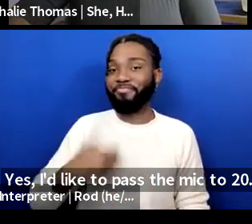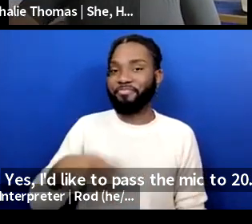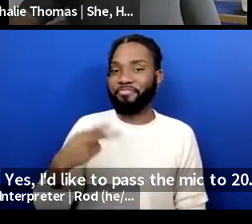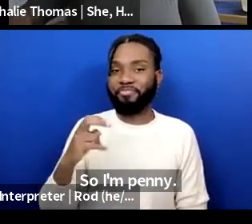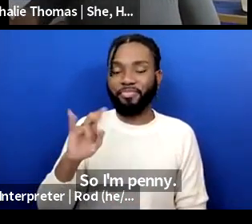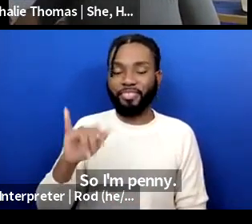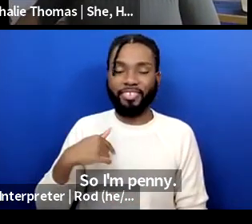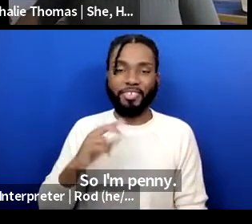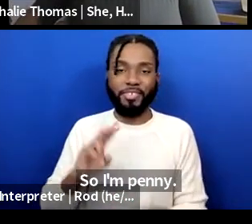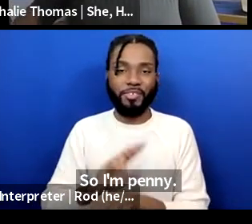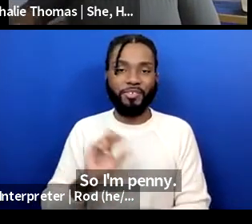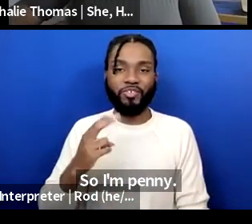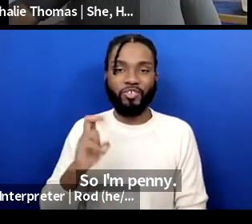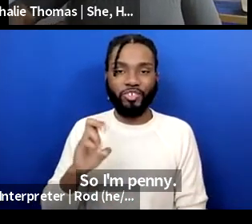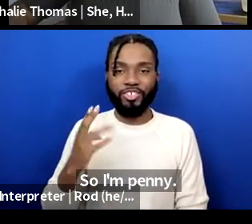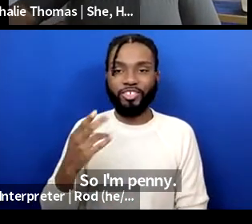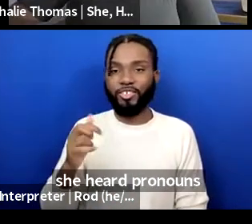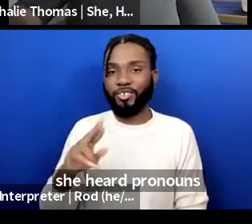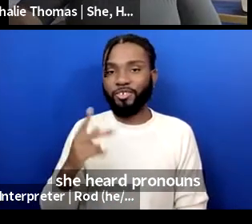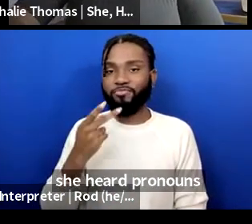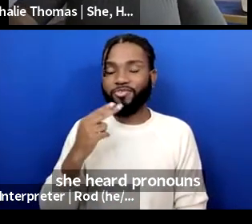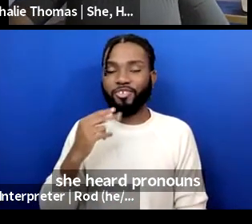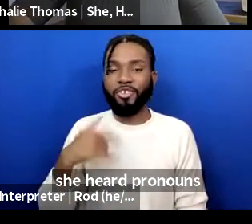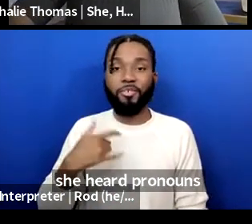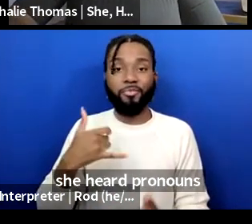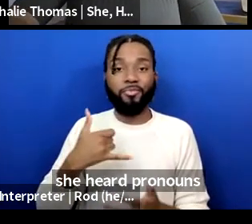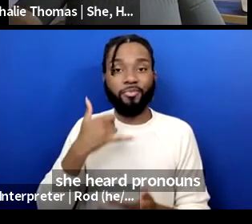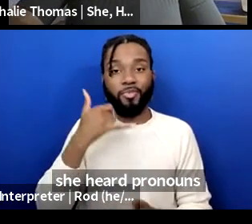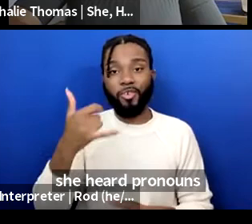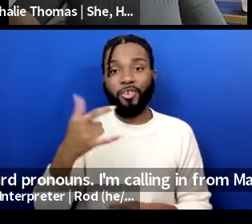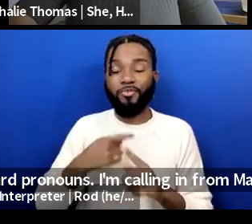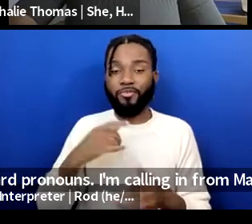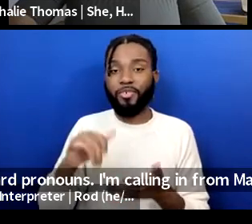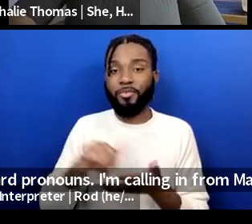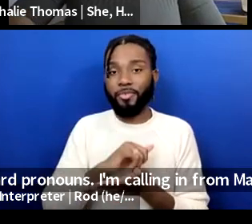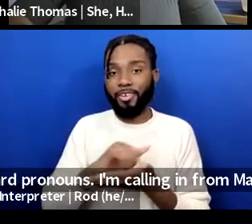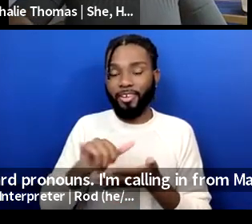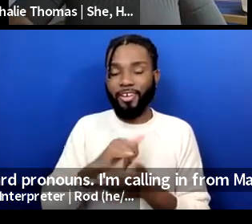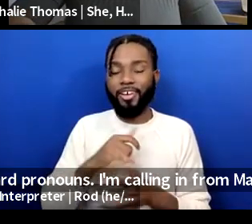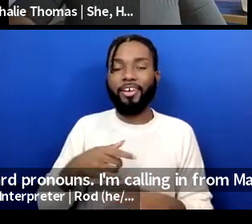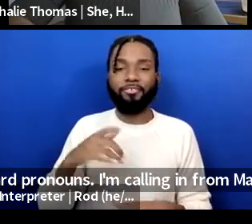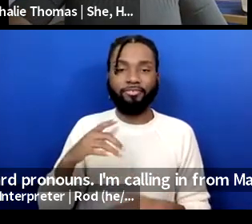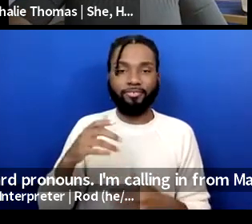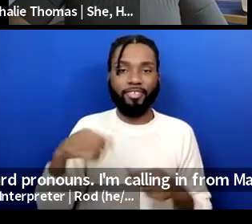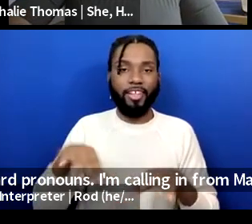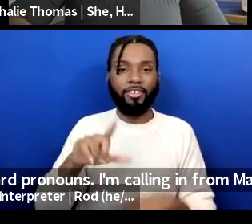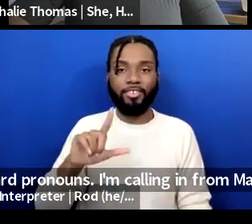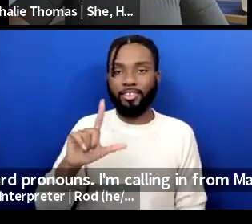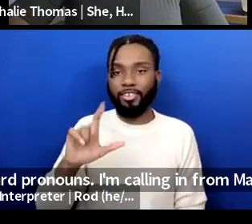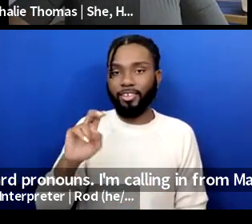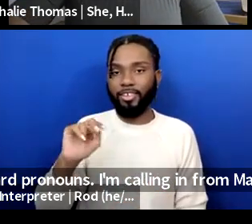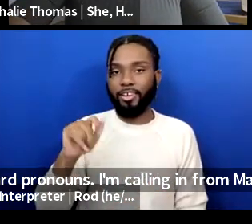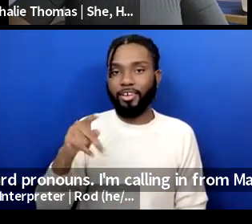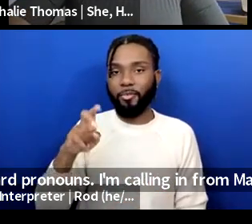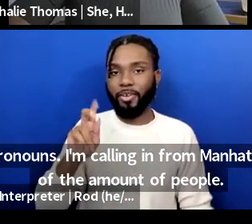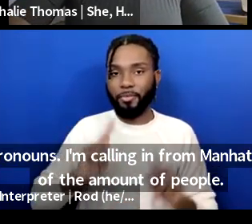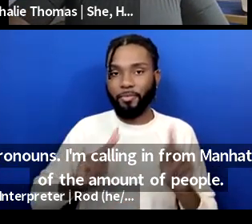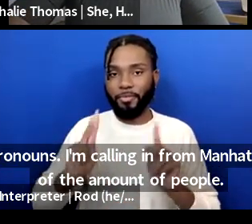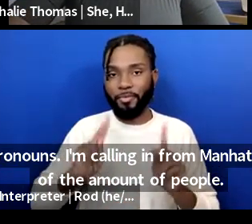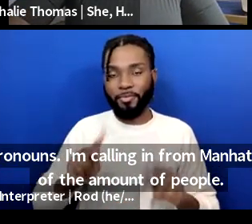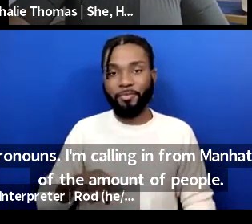she, her pronouns. I'm calling in from Manhattan, the land of the Lenape people. I